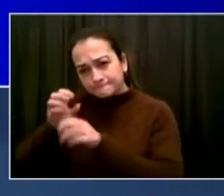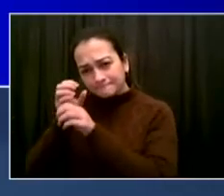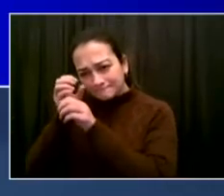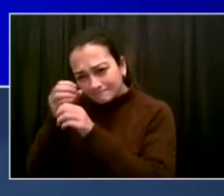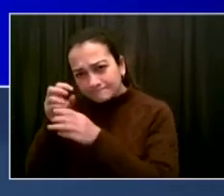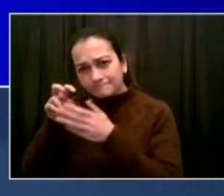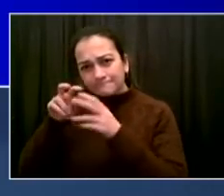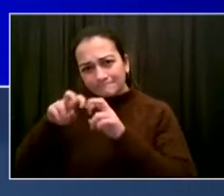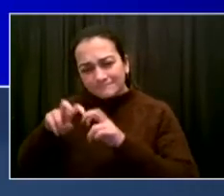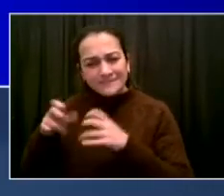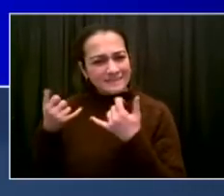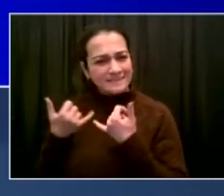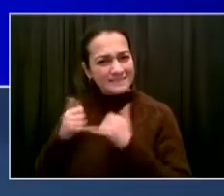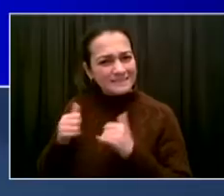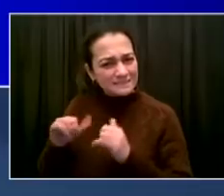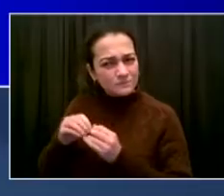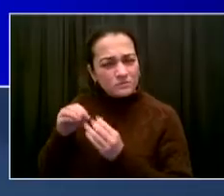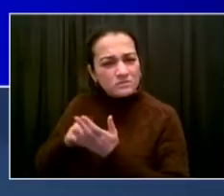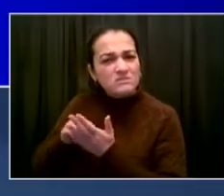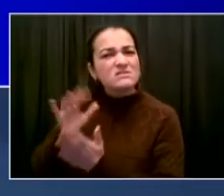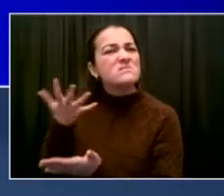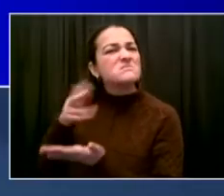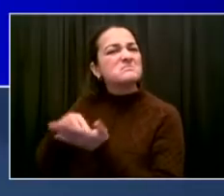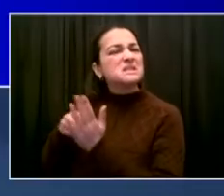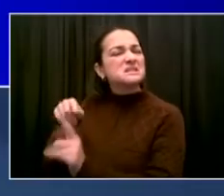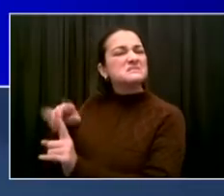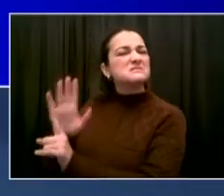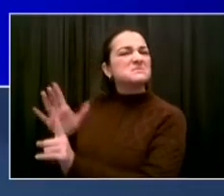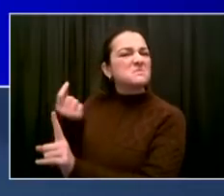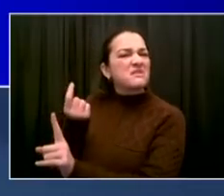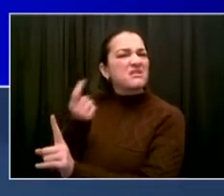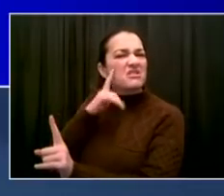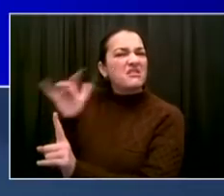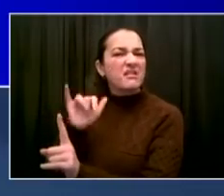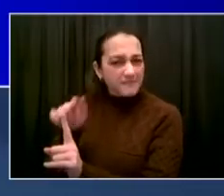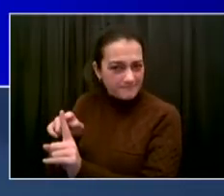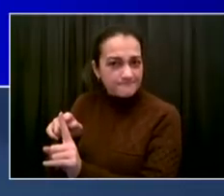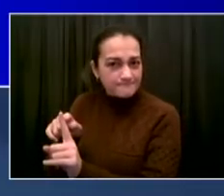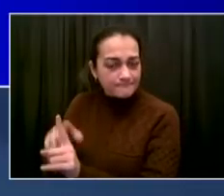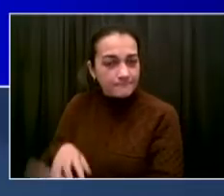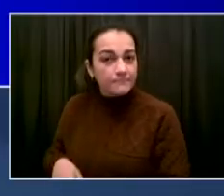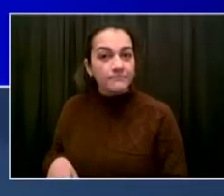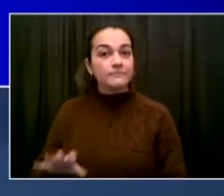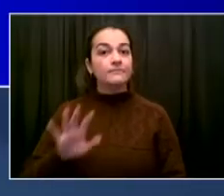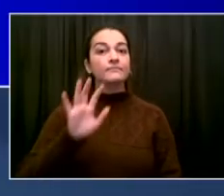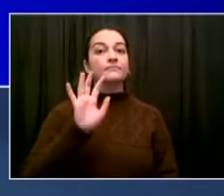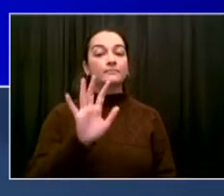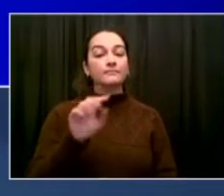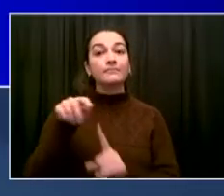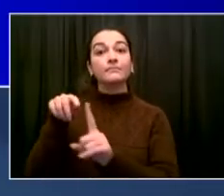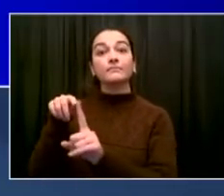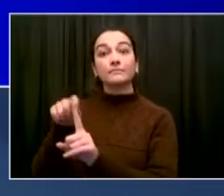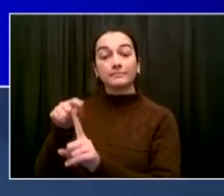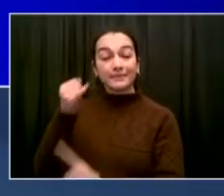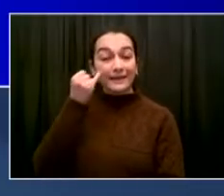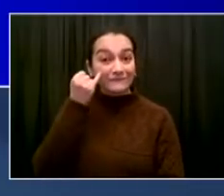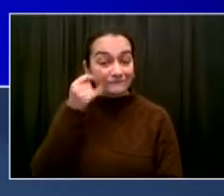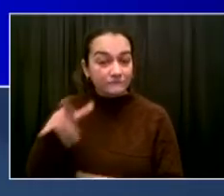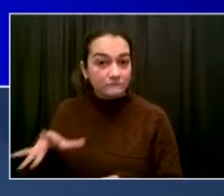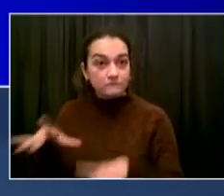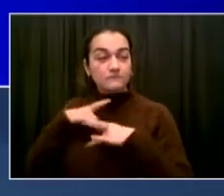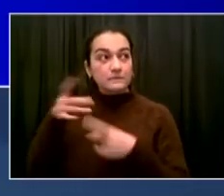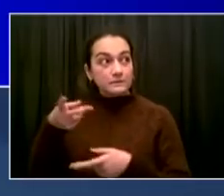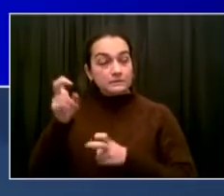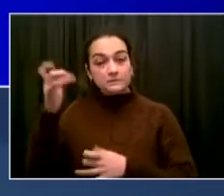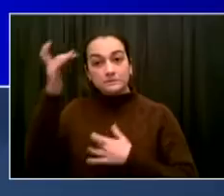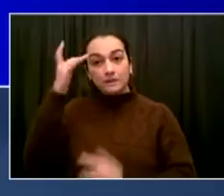to have a milder impact, and that's good. And certainly, and I want to emphasize, for the vaccinations that we use here in this